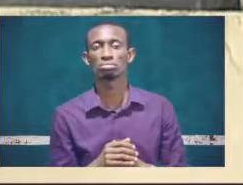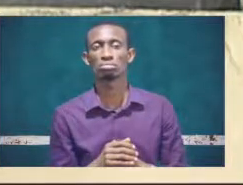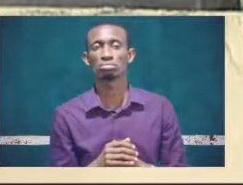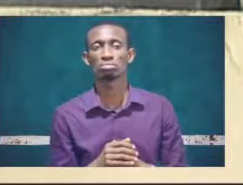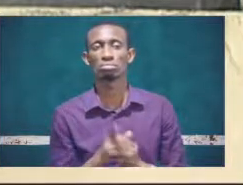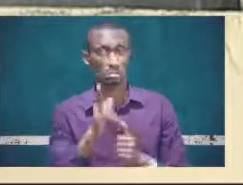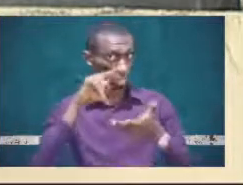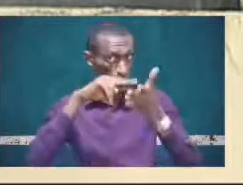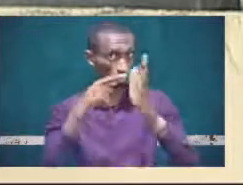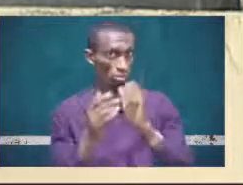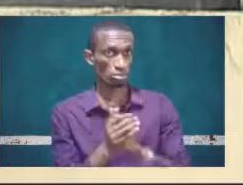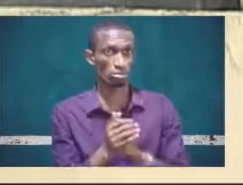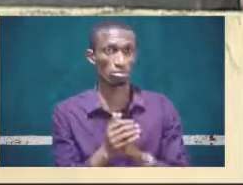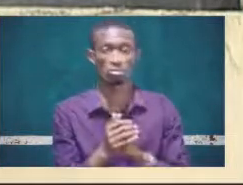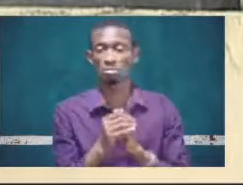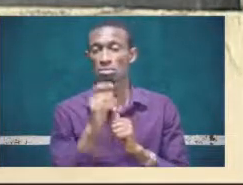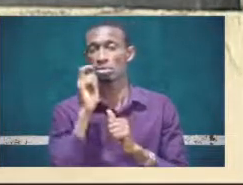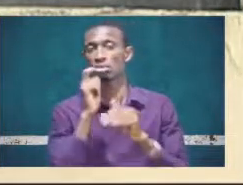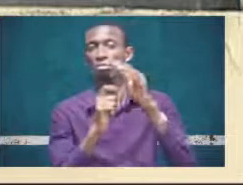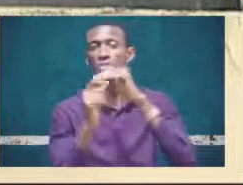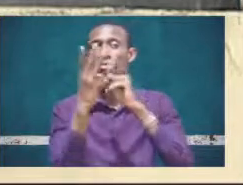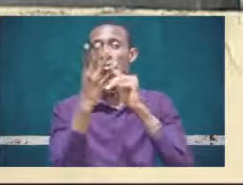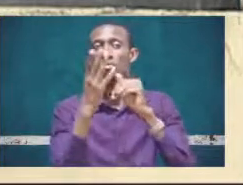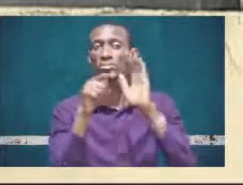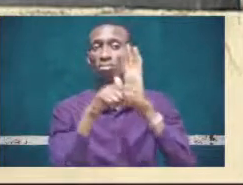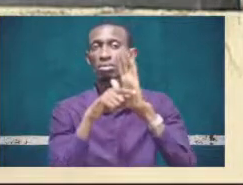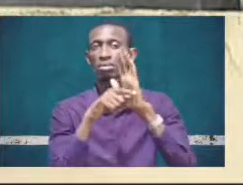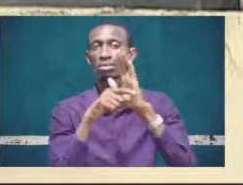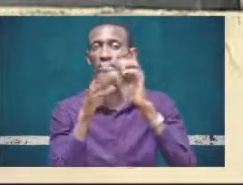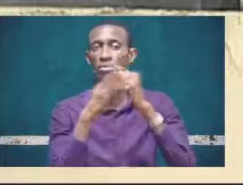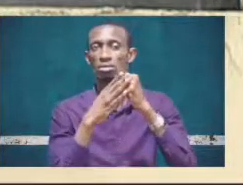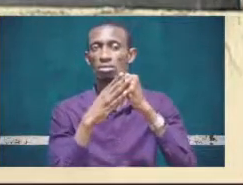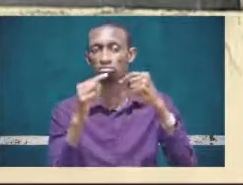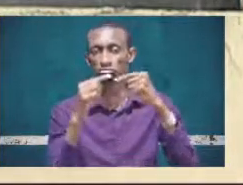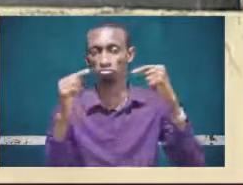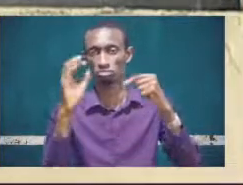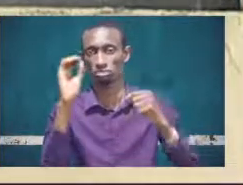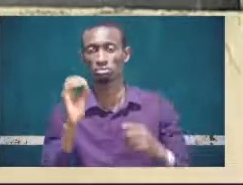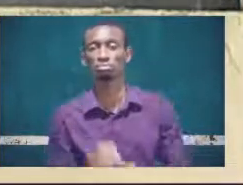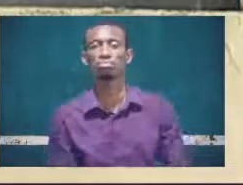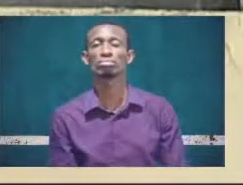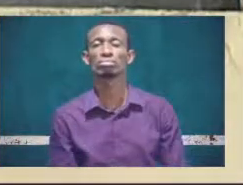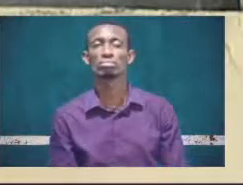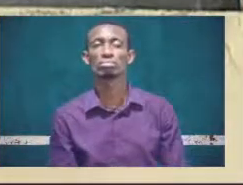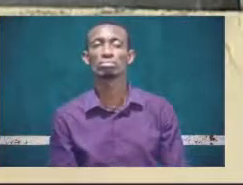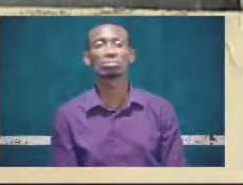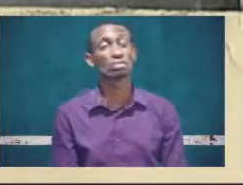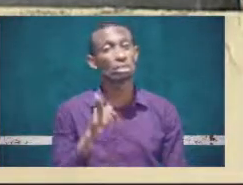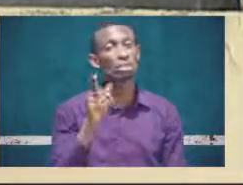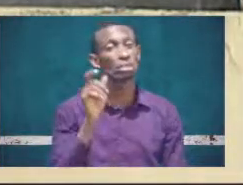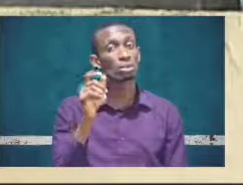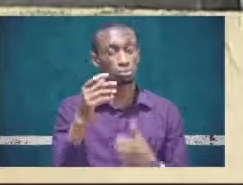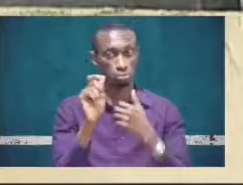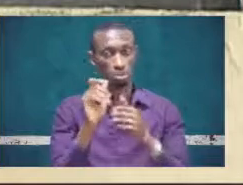that x power 4 minus 9 is different from 0. This can be written